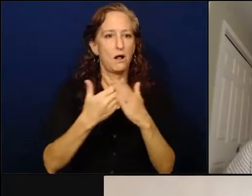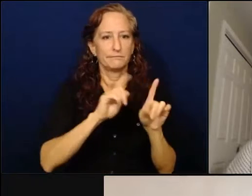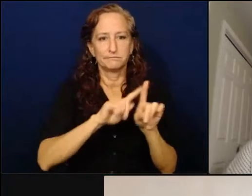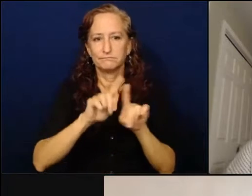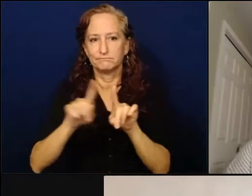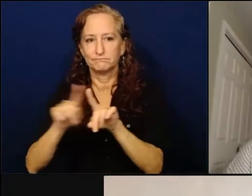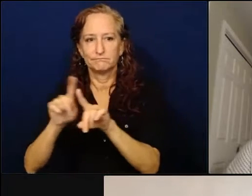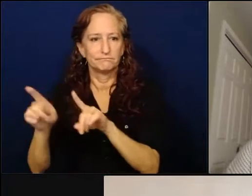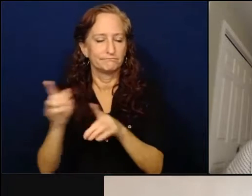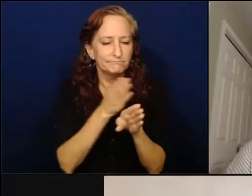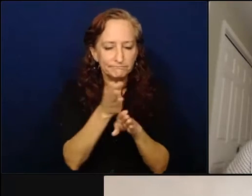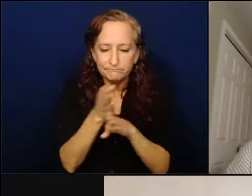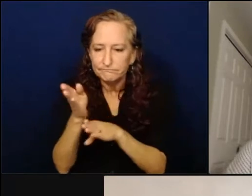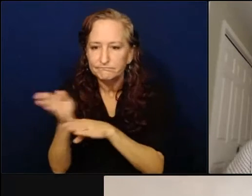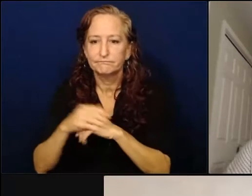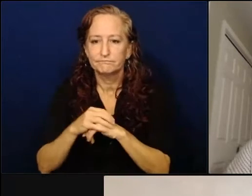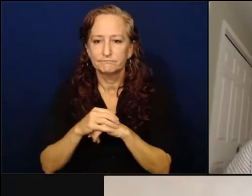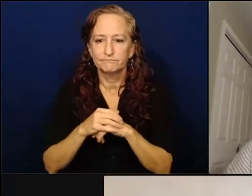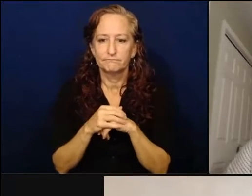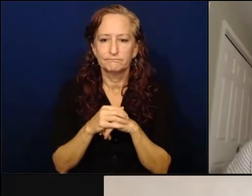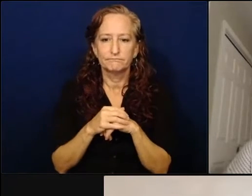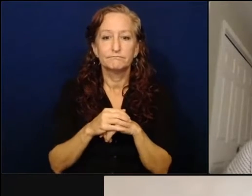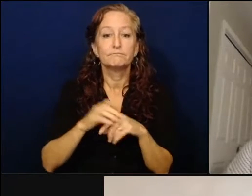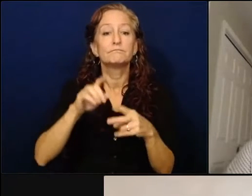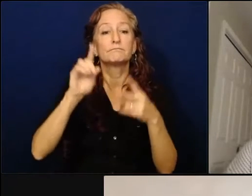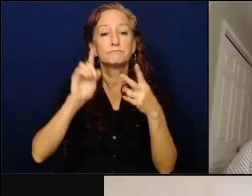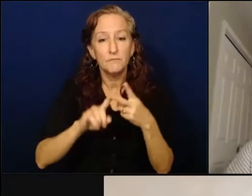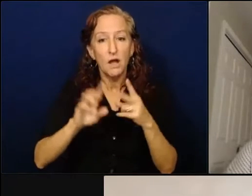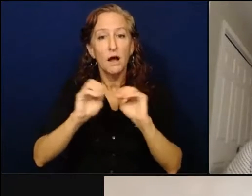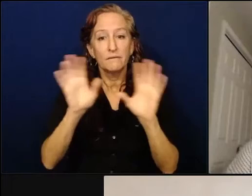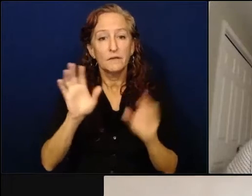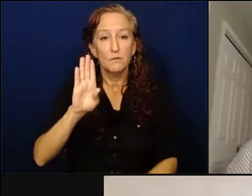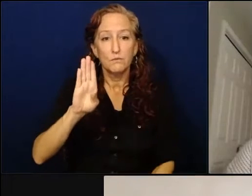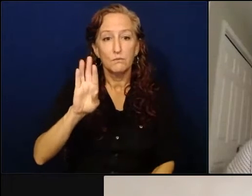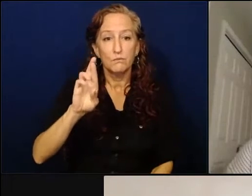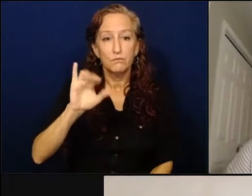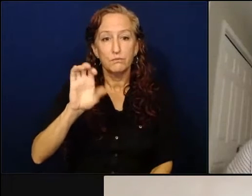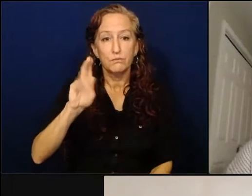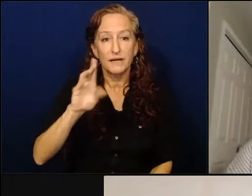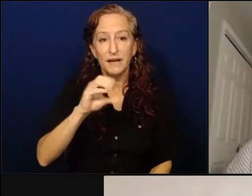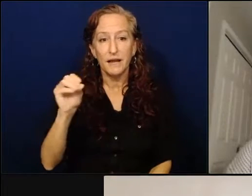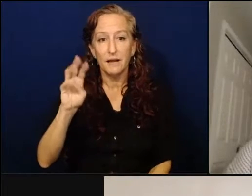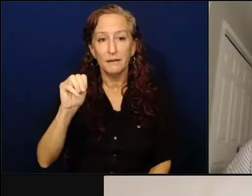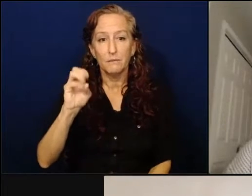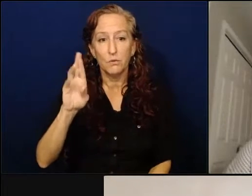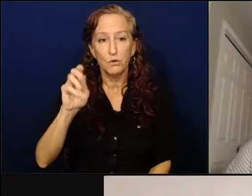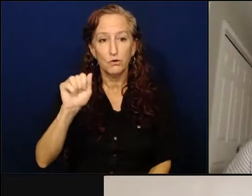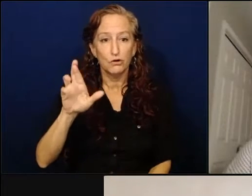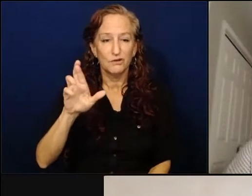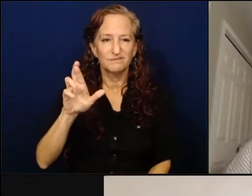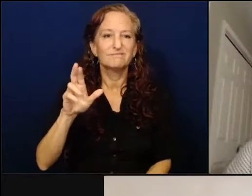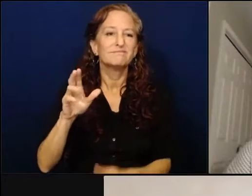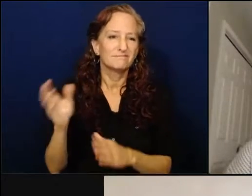then the flip side of that is obviously a lot of brick and mortar is really moving online. So